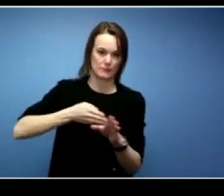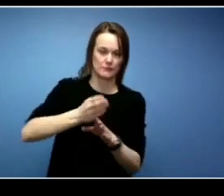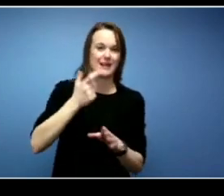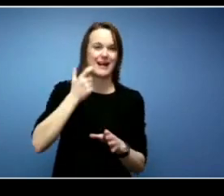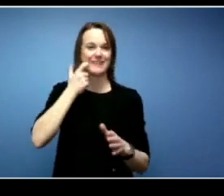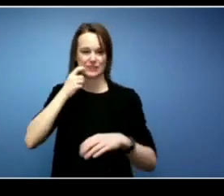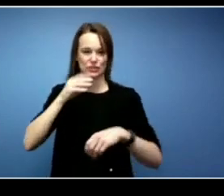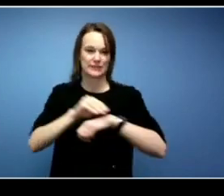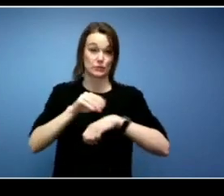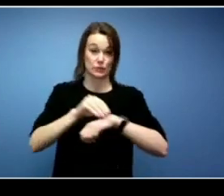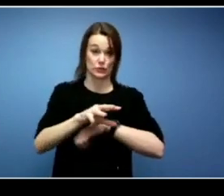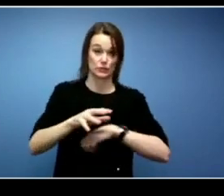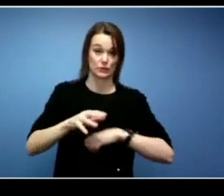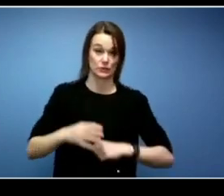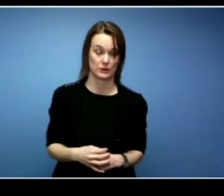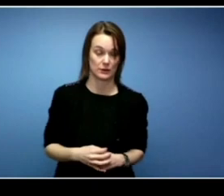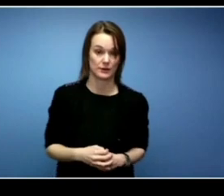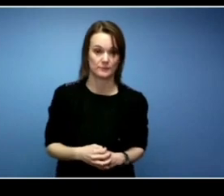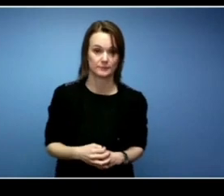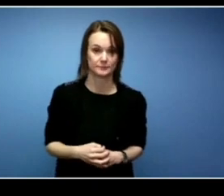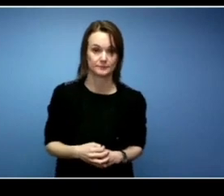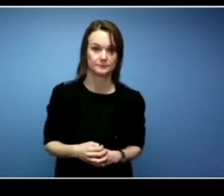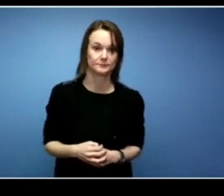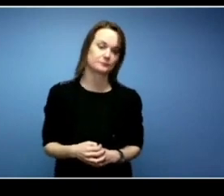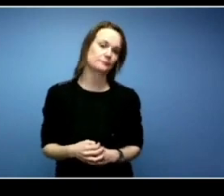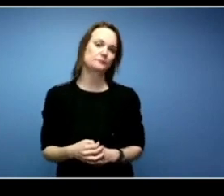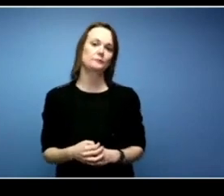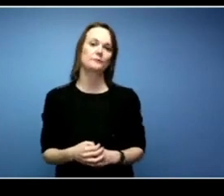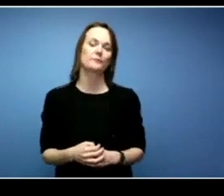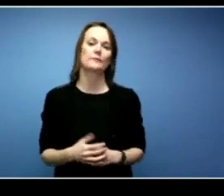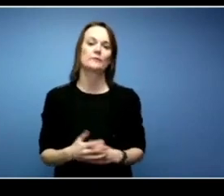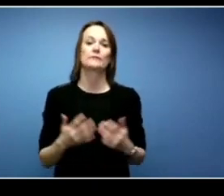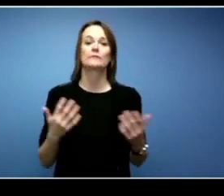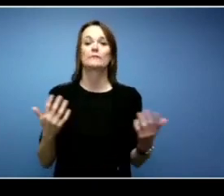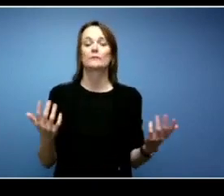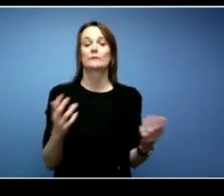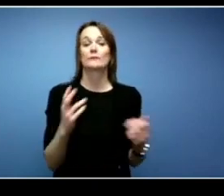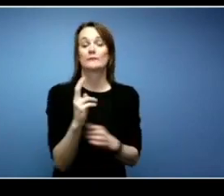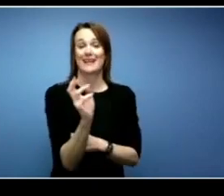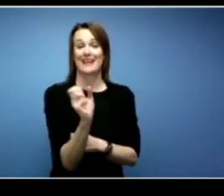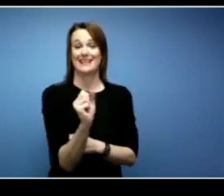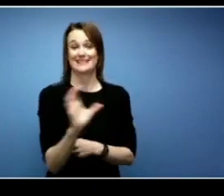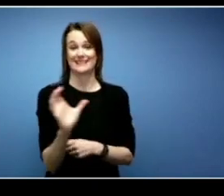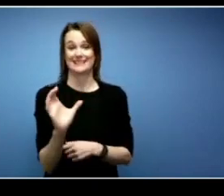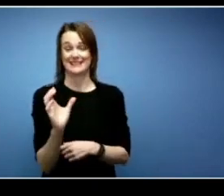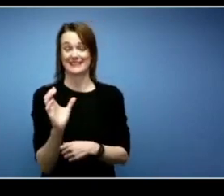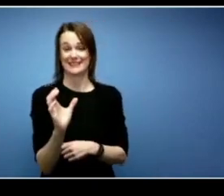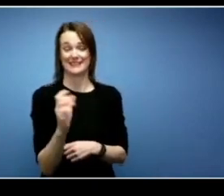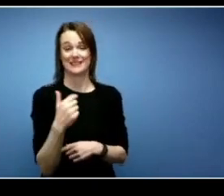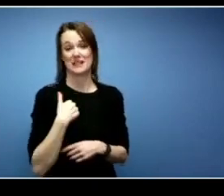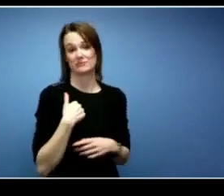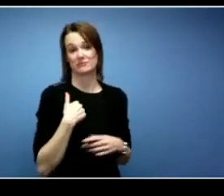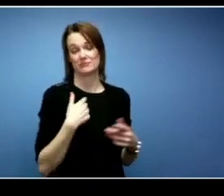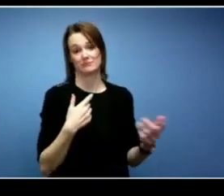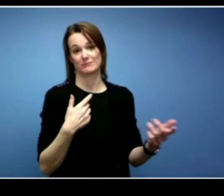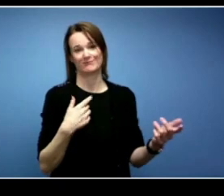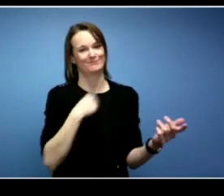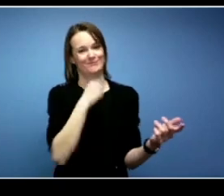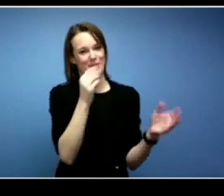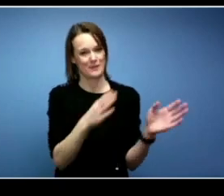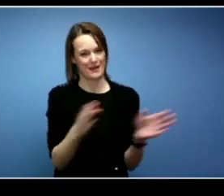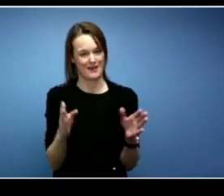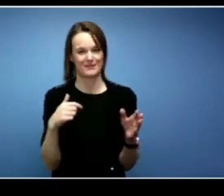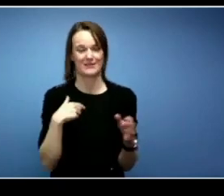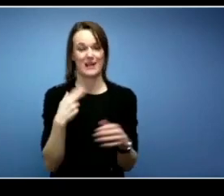and really attending NSCC wasn't part of my post-secondary plan. I went to high school, I graduated